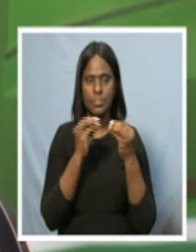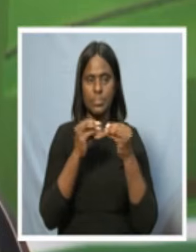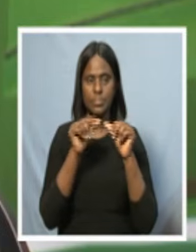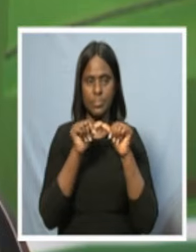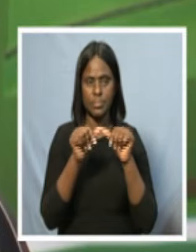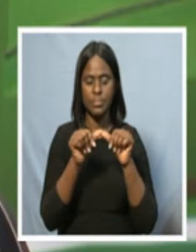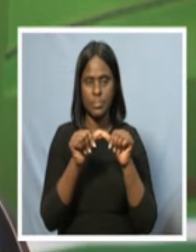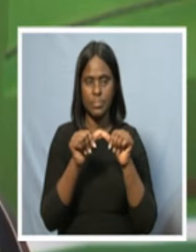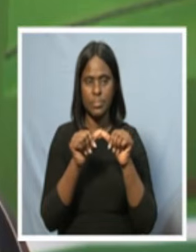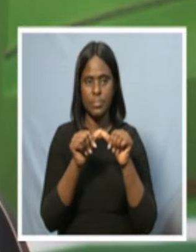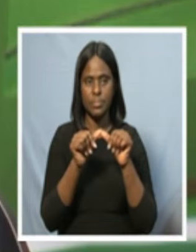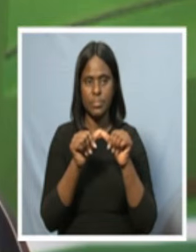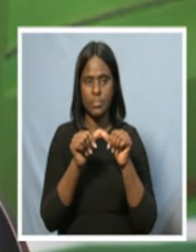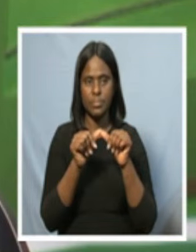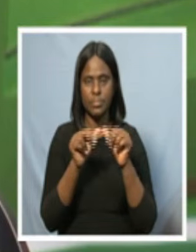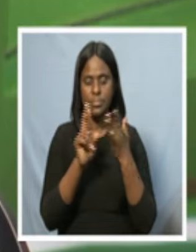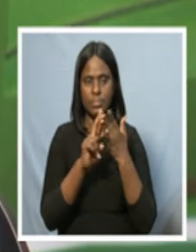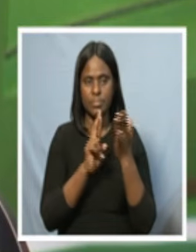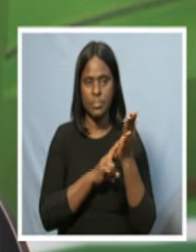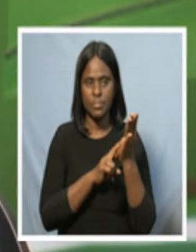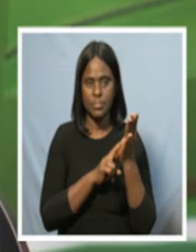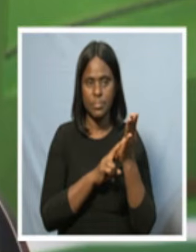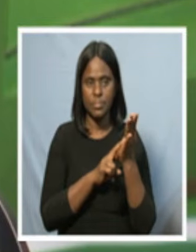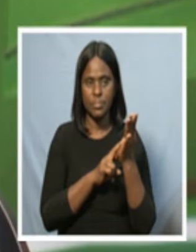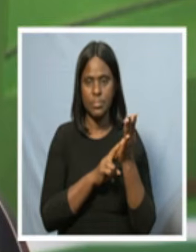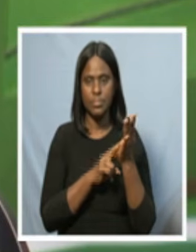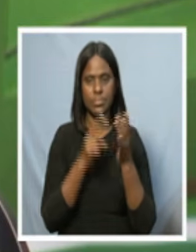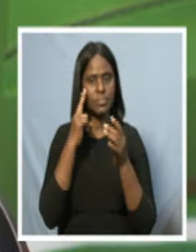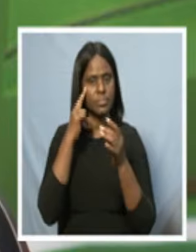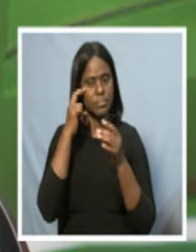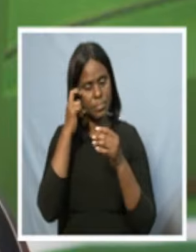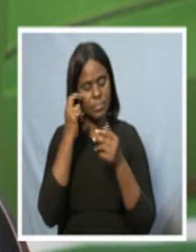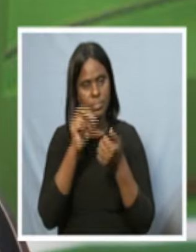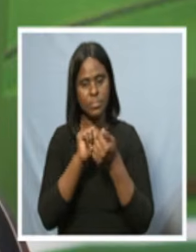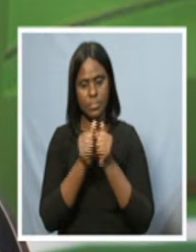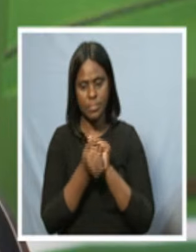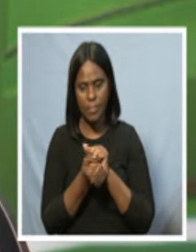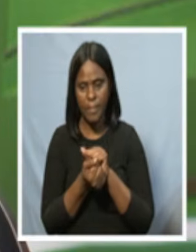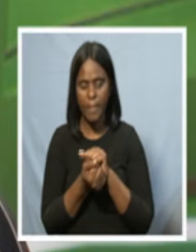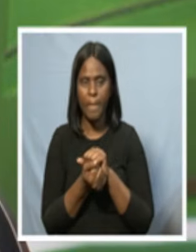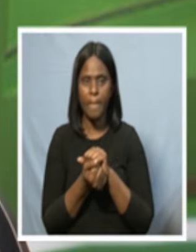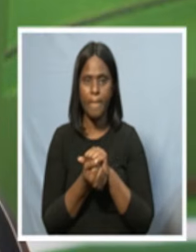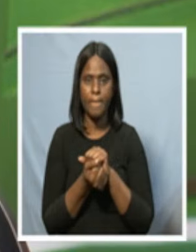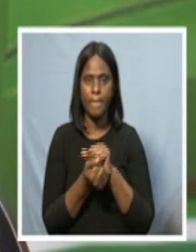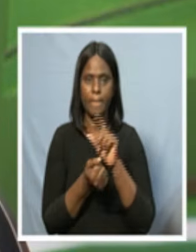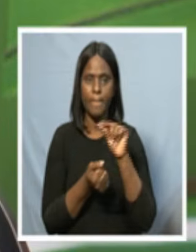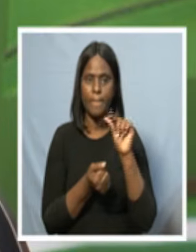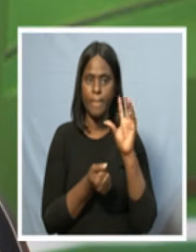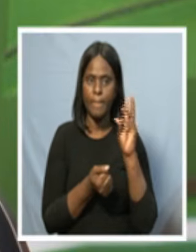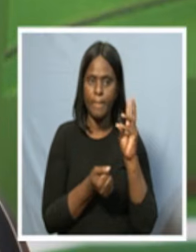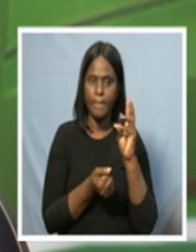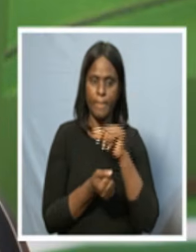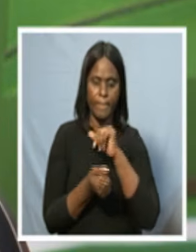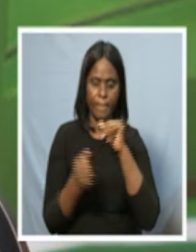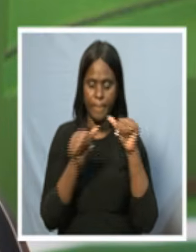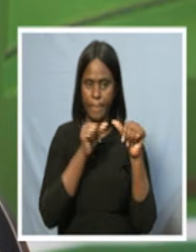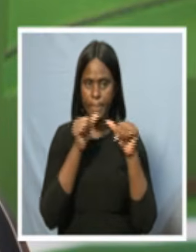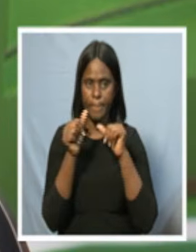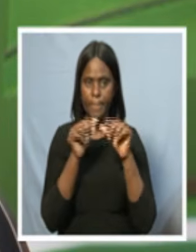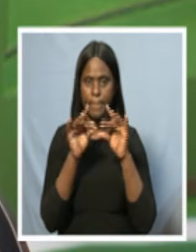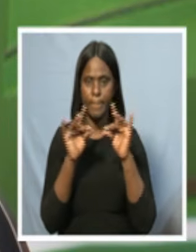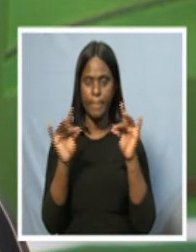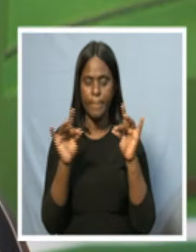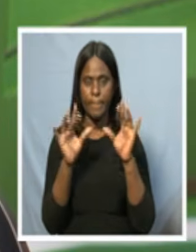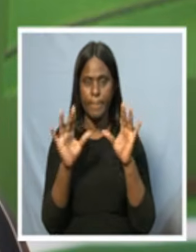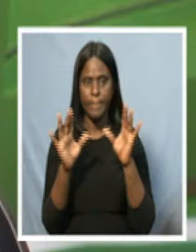up for consideration at report stage. We have the Mental Health Amendment Bill, National Assembly Bill number 26, the Agricultural Lands Amendment